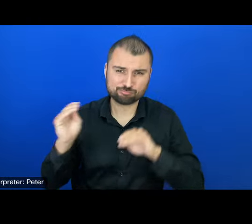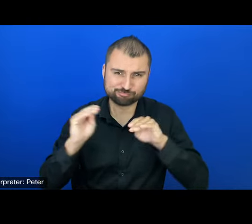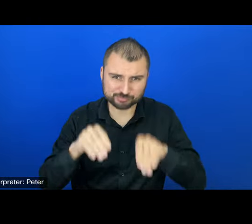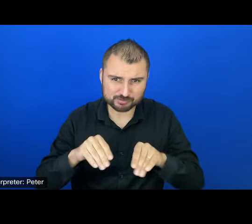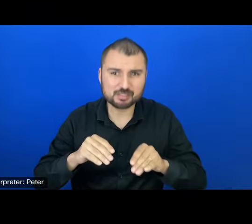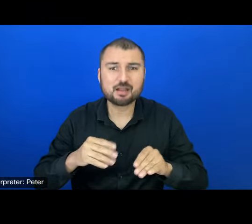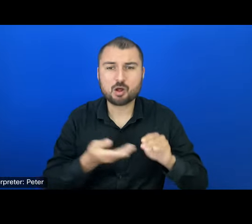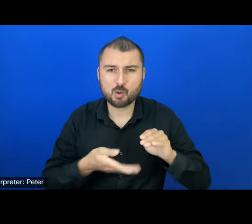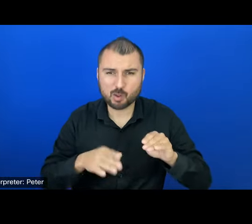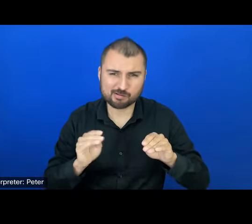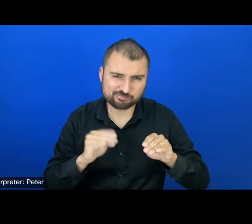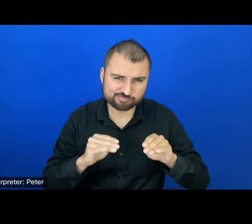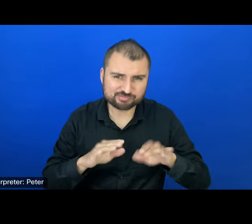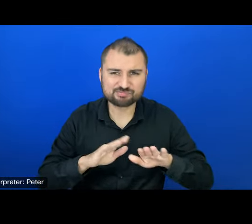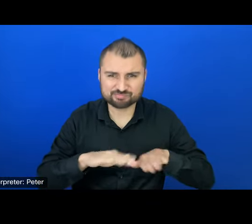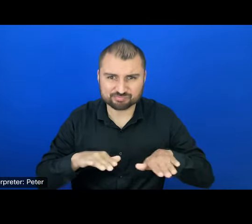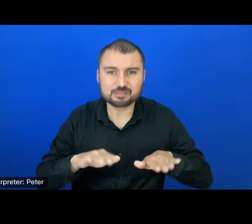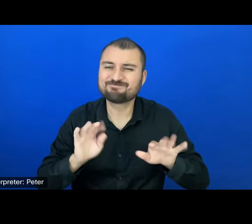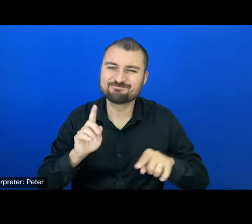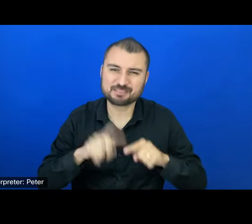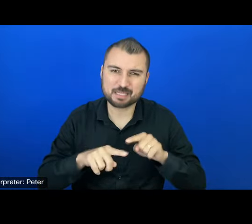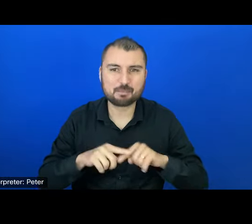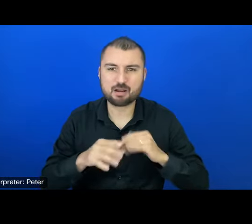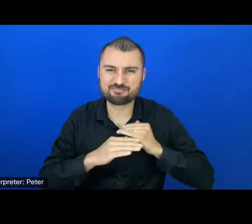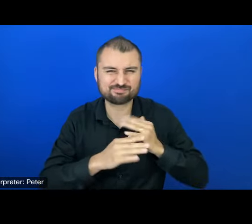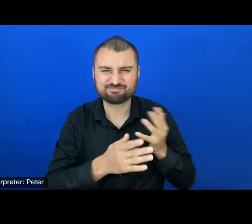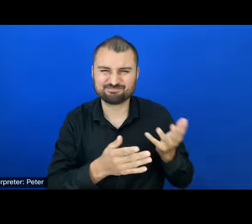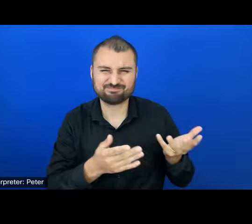So I think I've got another couple of photos. Next slide.